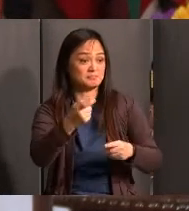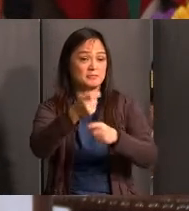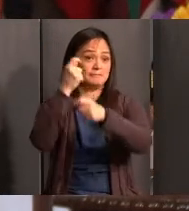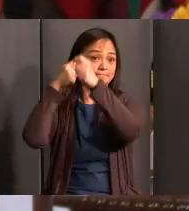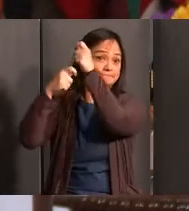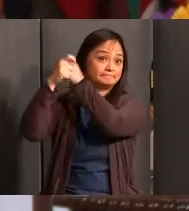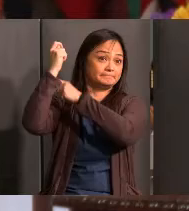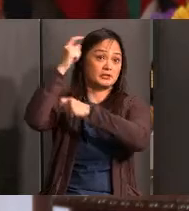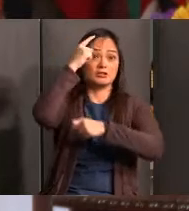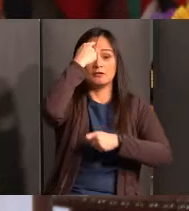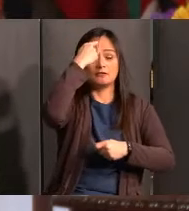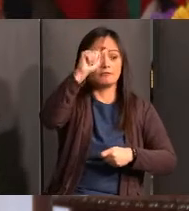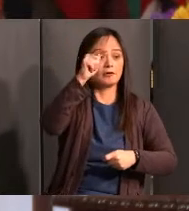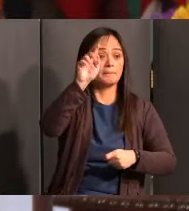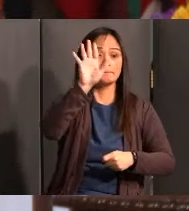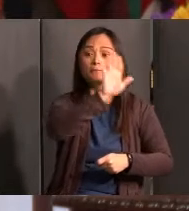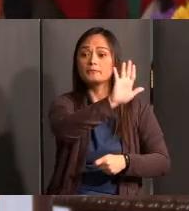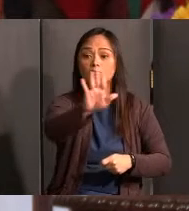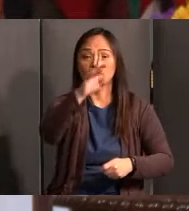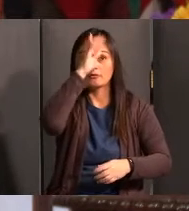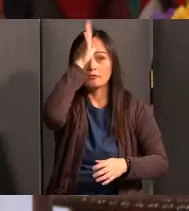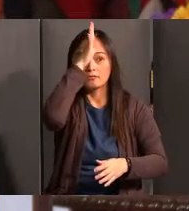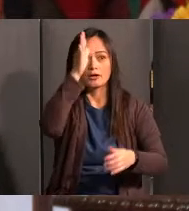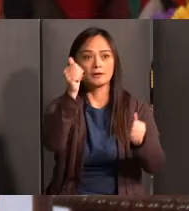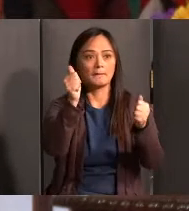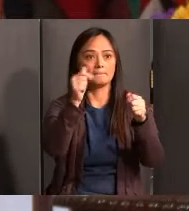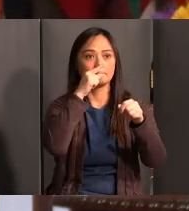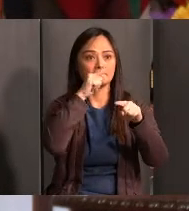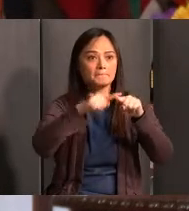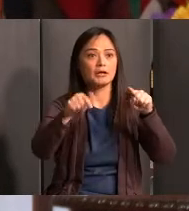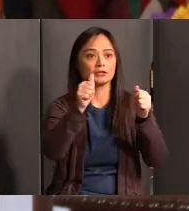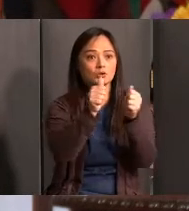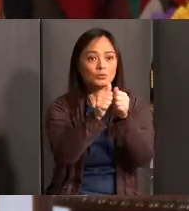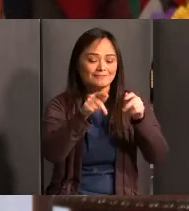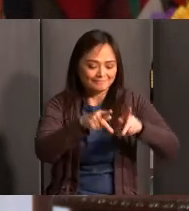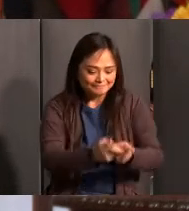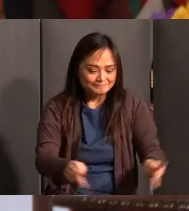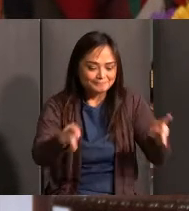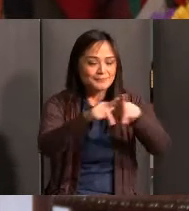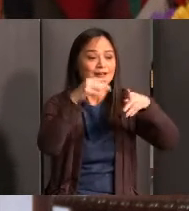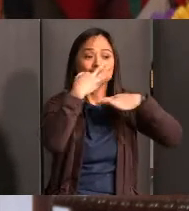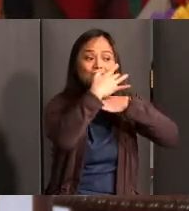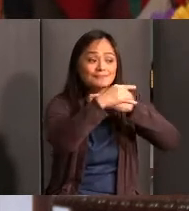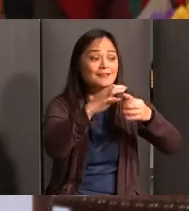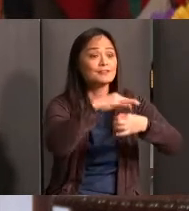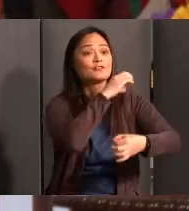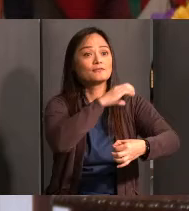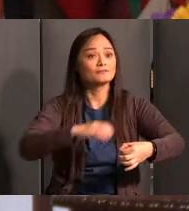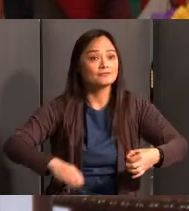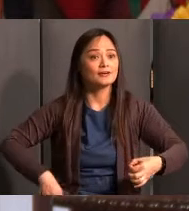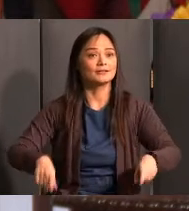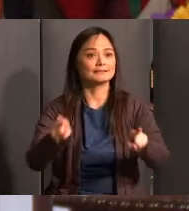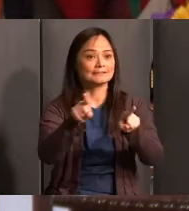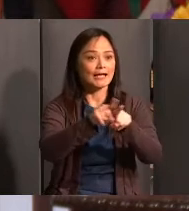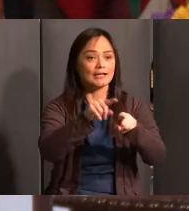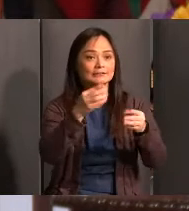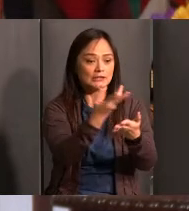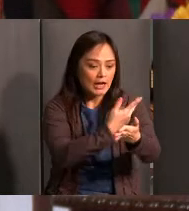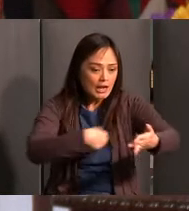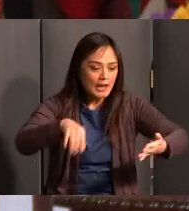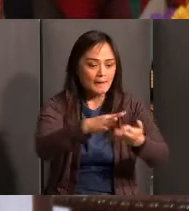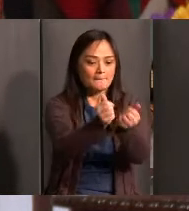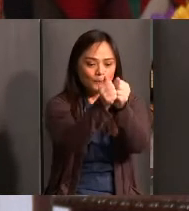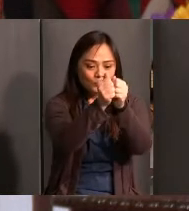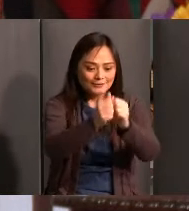of your from your fathers, but with the precious blood of Christ as of a lamb without blemish and